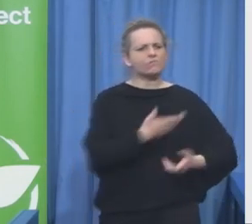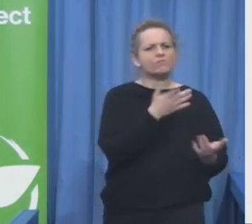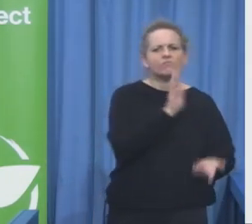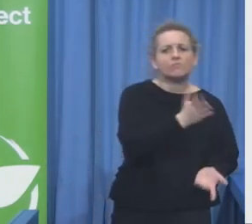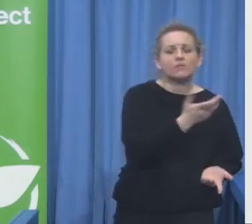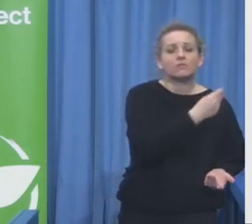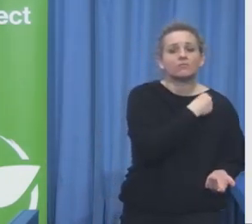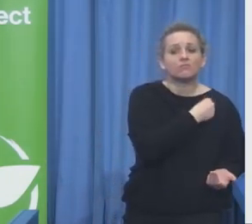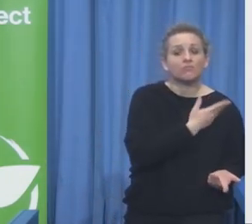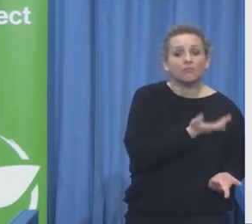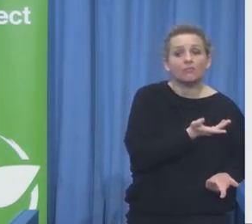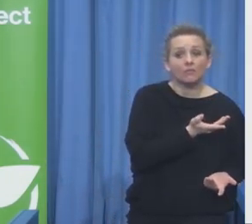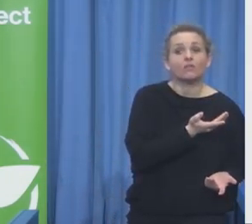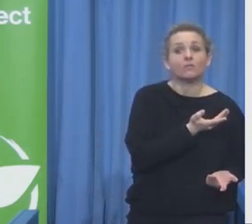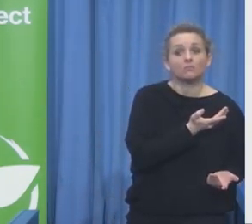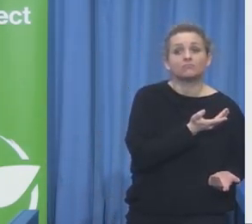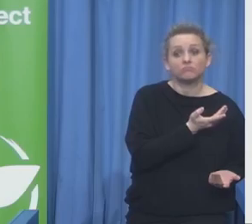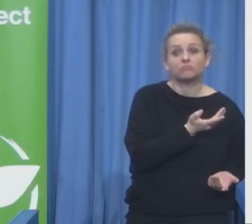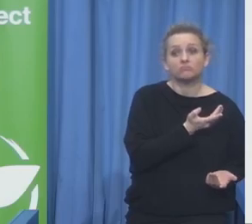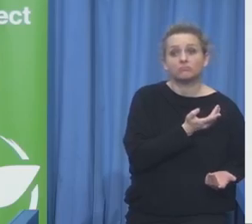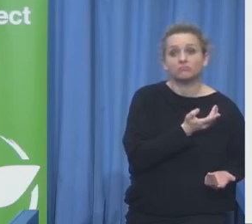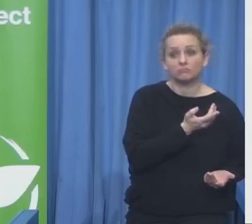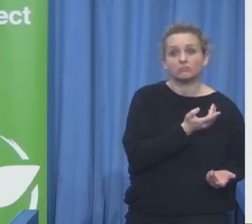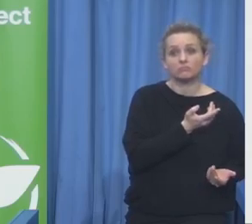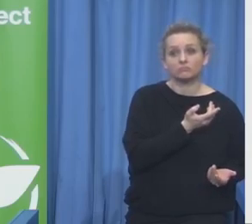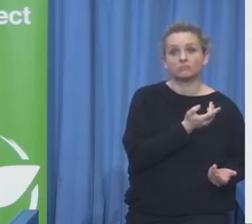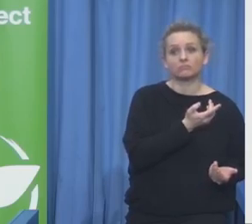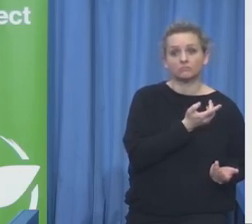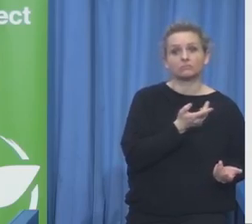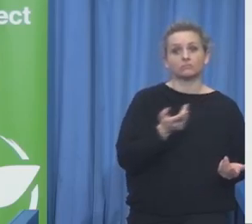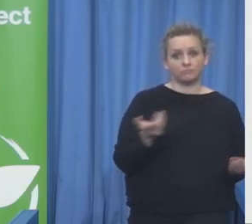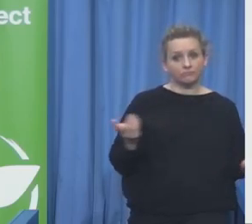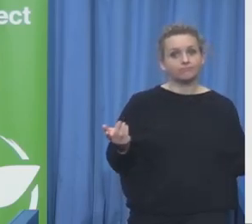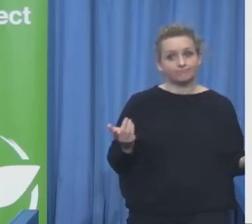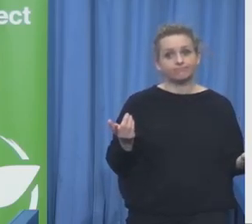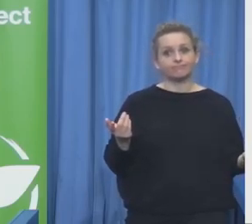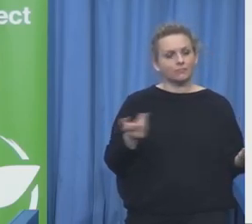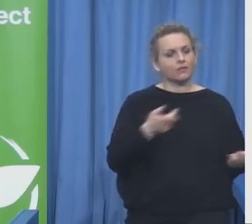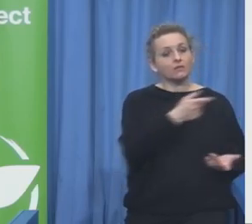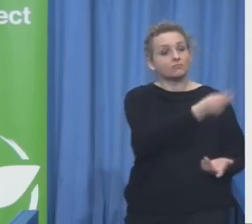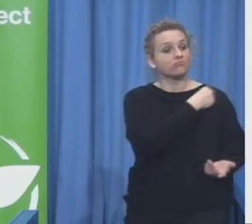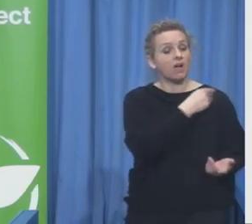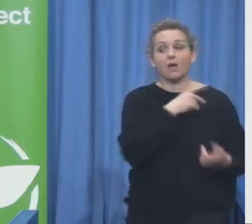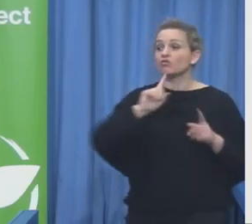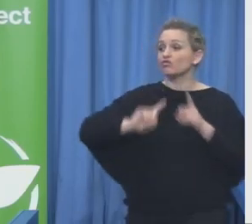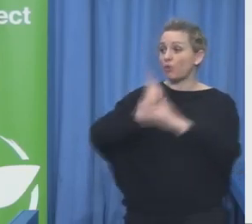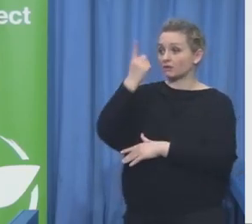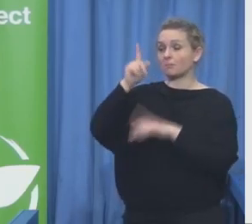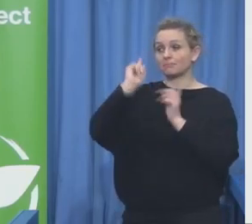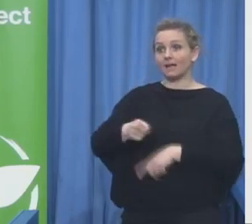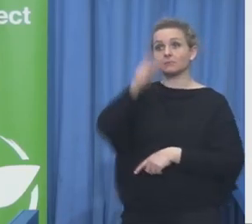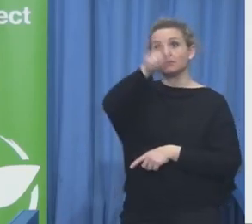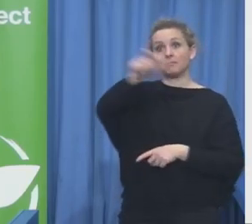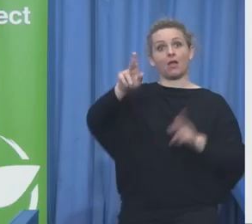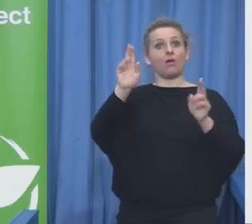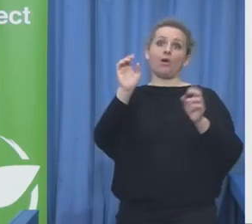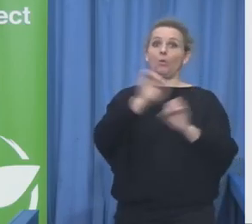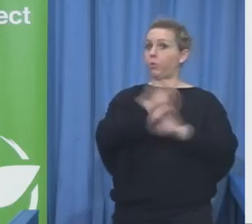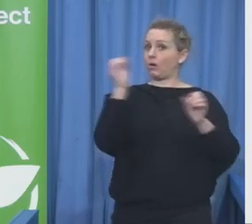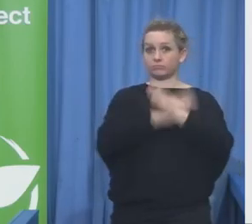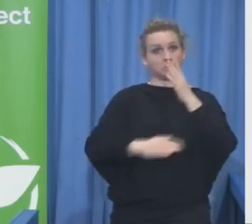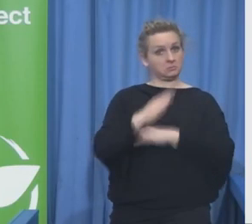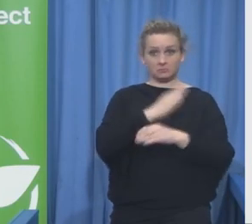ready to recruit and retrain and retain these individuals, we have to first go to the right place to recruit them. Right? You need to